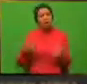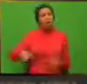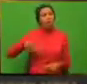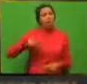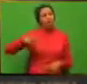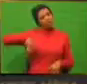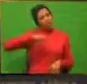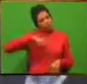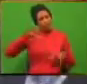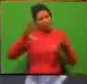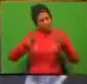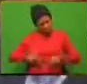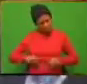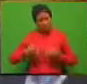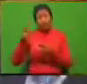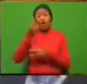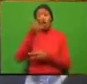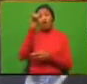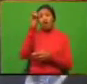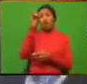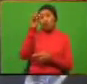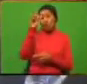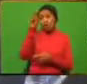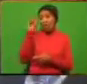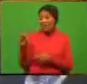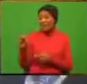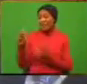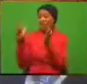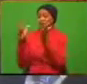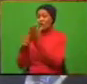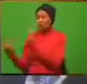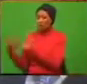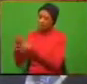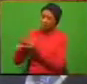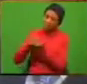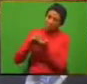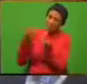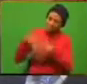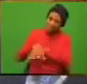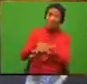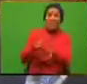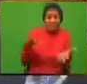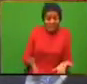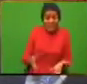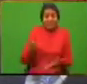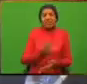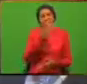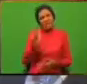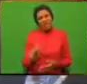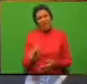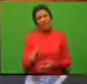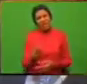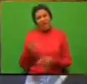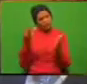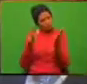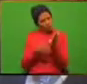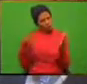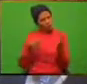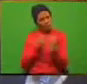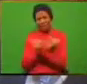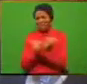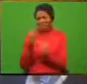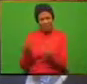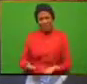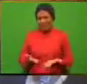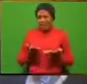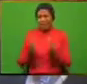Roman Dutch law, which does not reflect the views and the aspirations of the majority of the